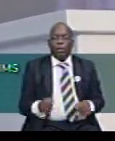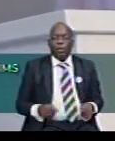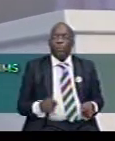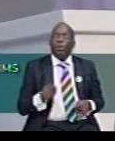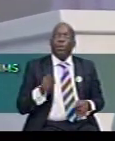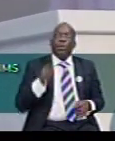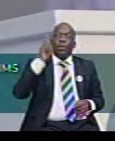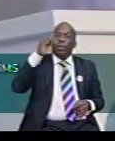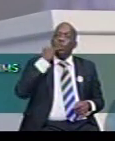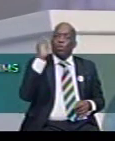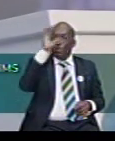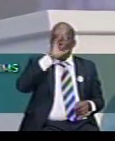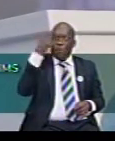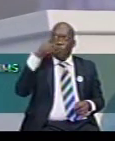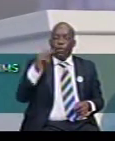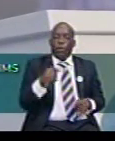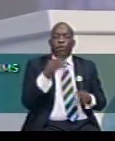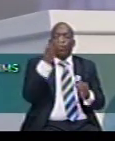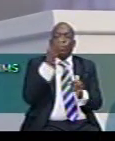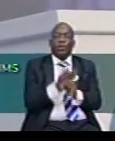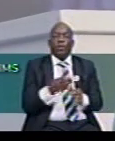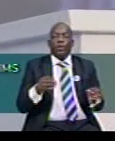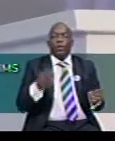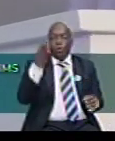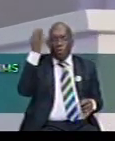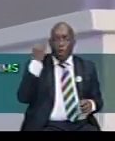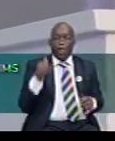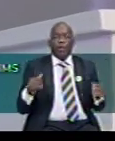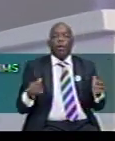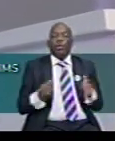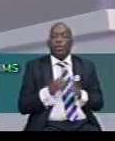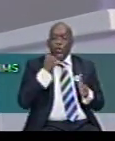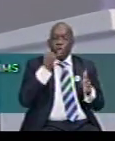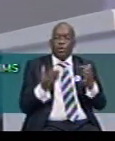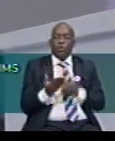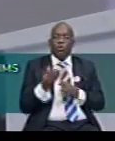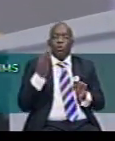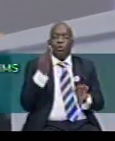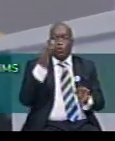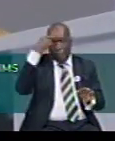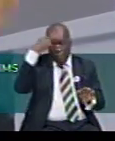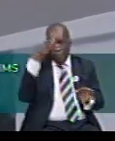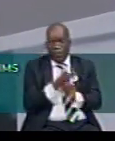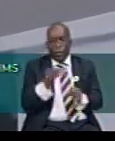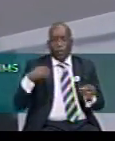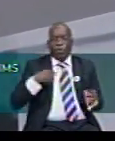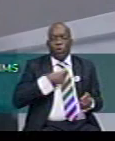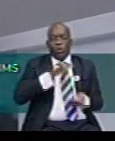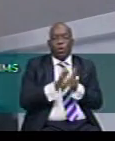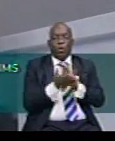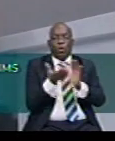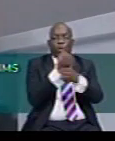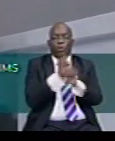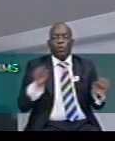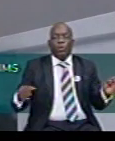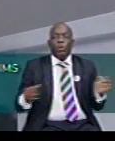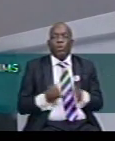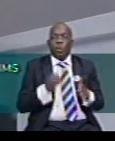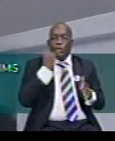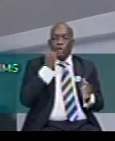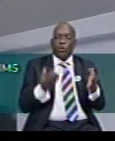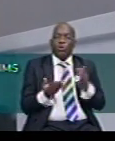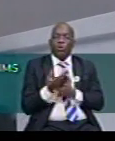faith. Why? It is through faith we get saved. It is through faith he purifies